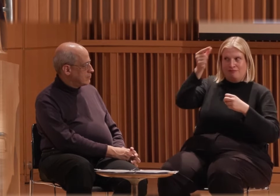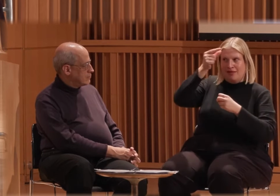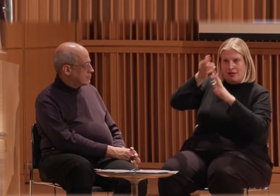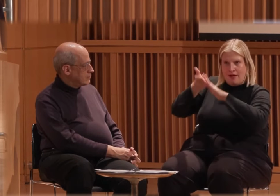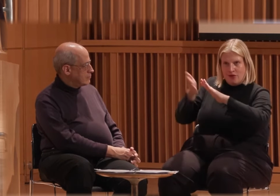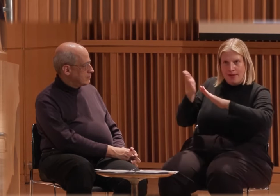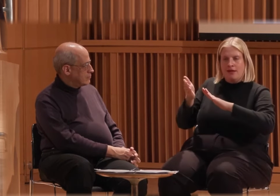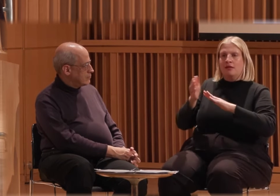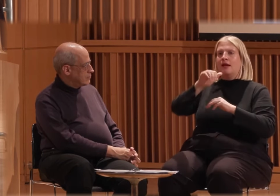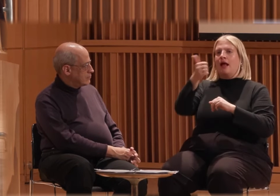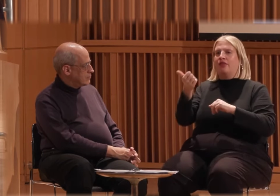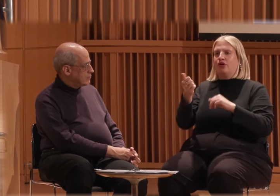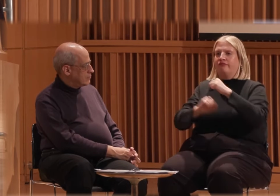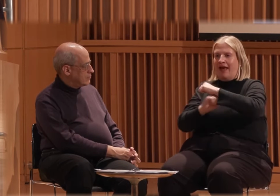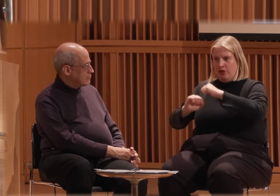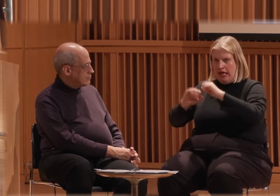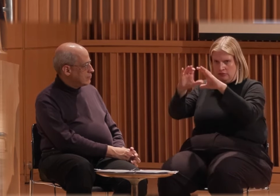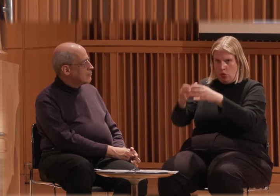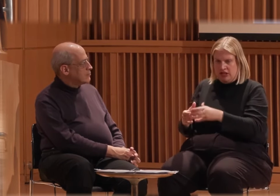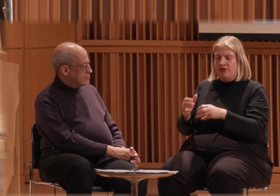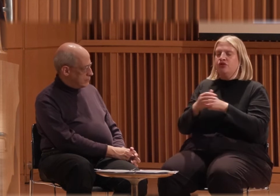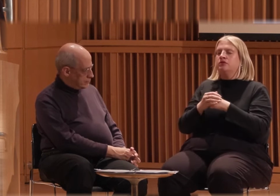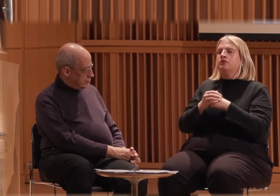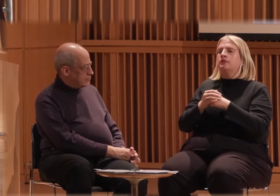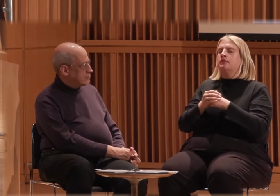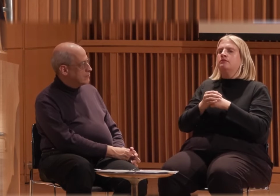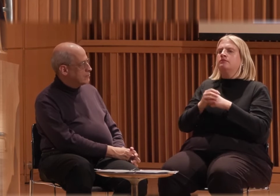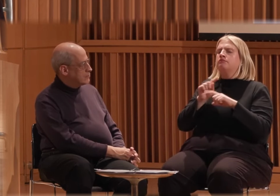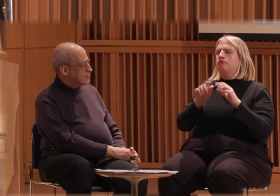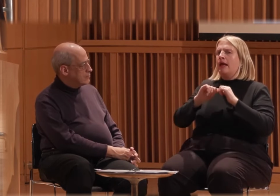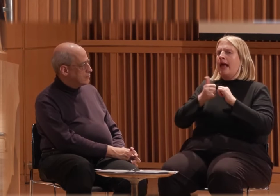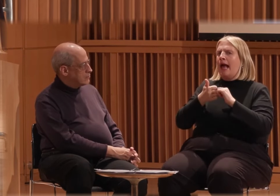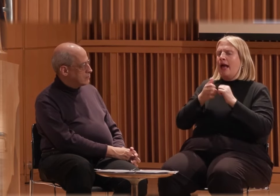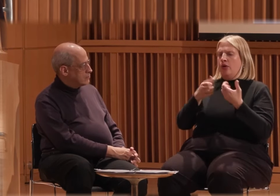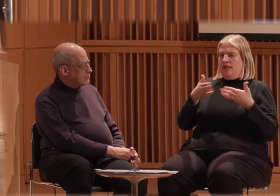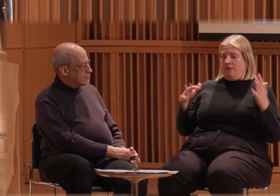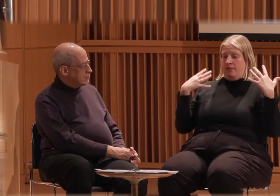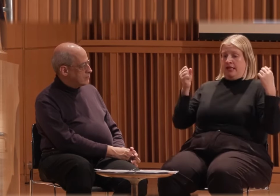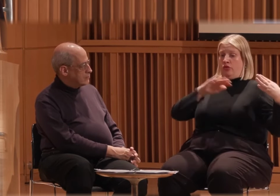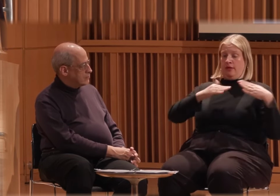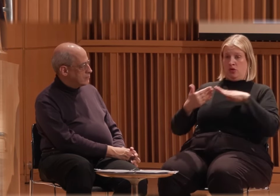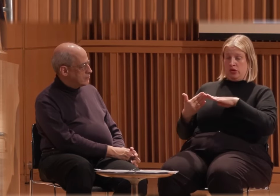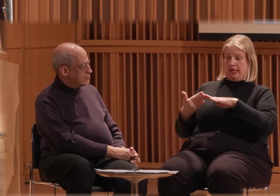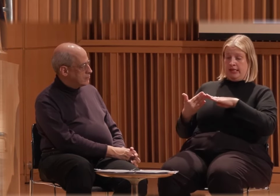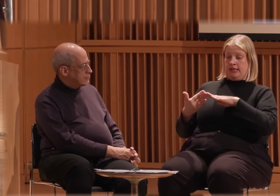other foundations and stuff like that. What are the ways that the public health community can